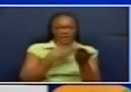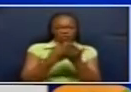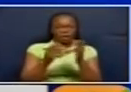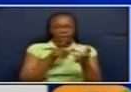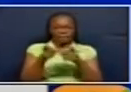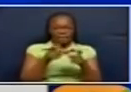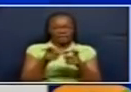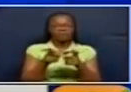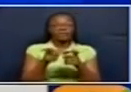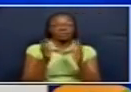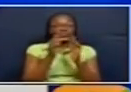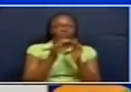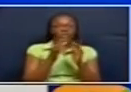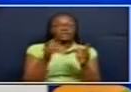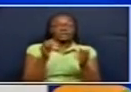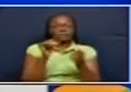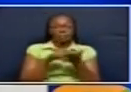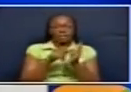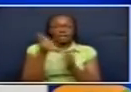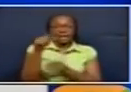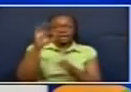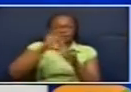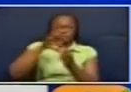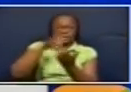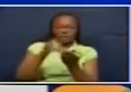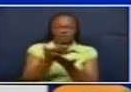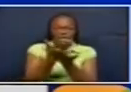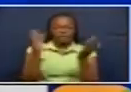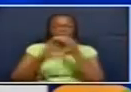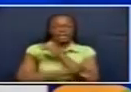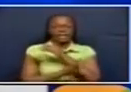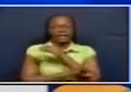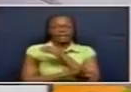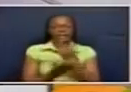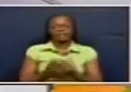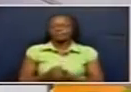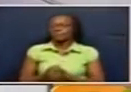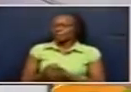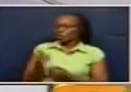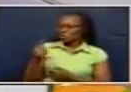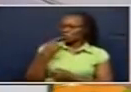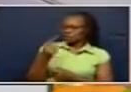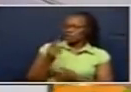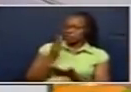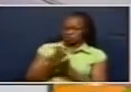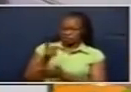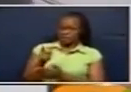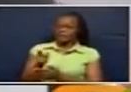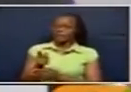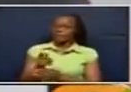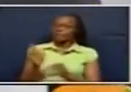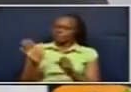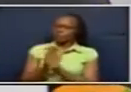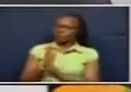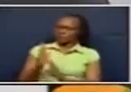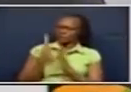inside here that in any polling station in the country. You're pretty much saying that this thing is foolproof. How certain are you that